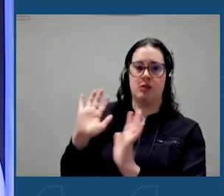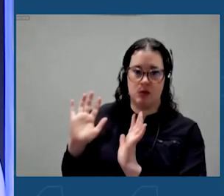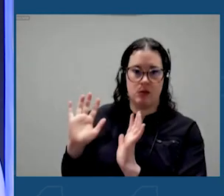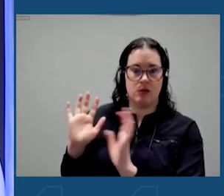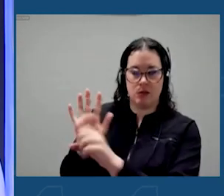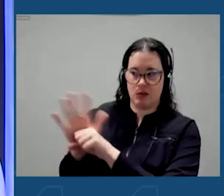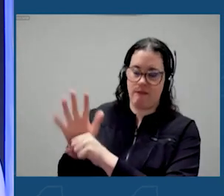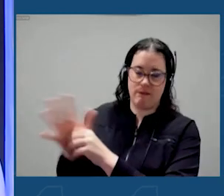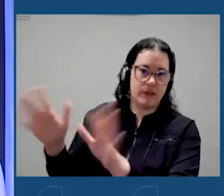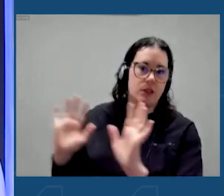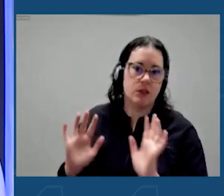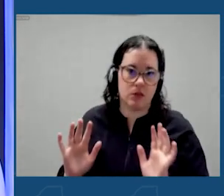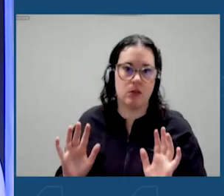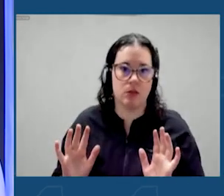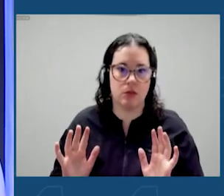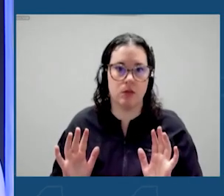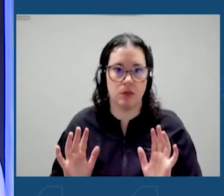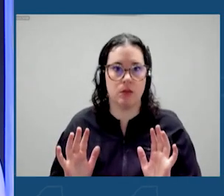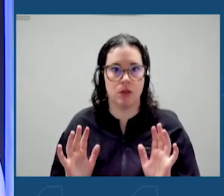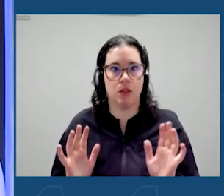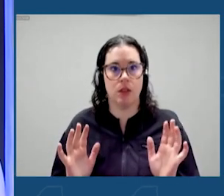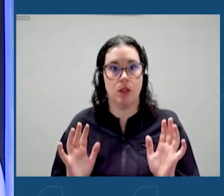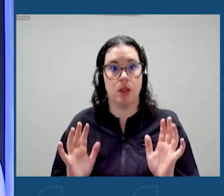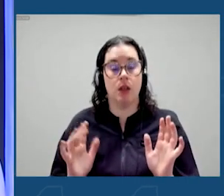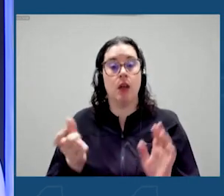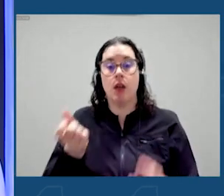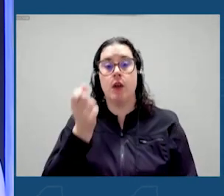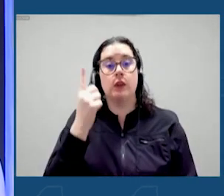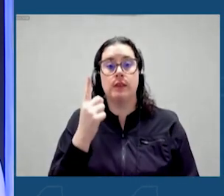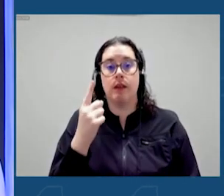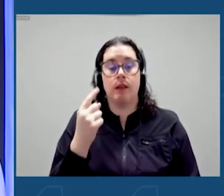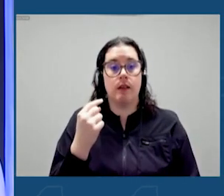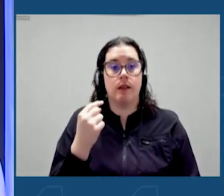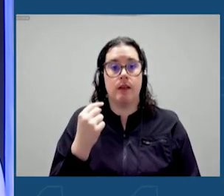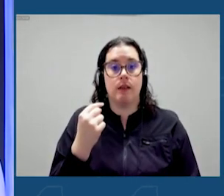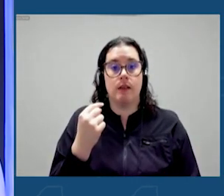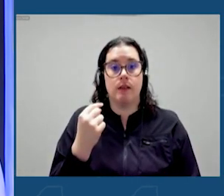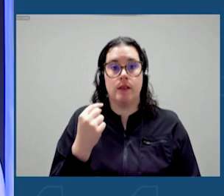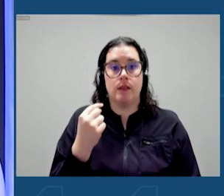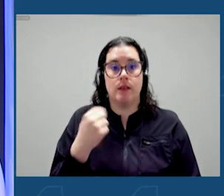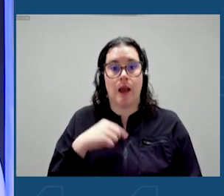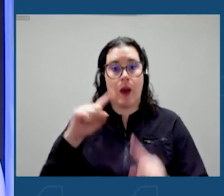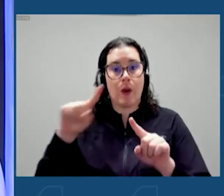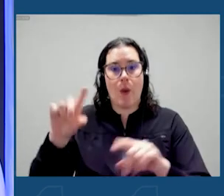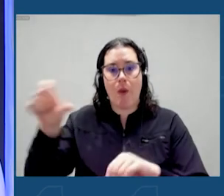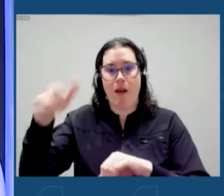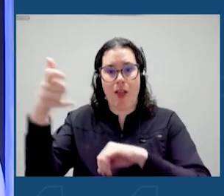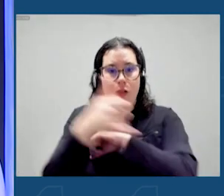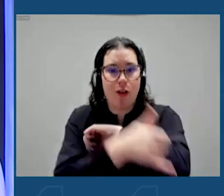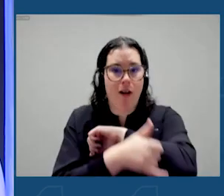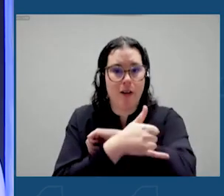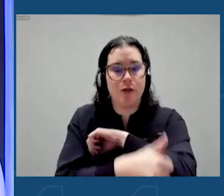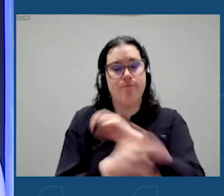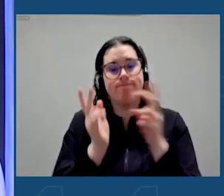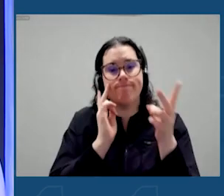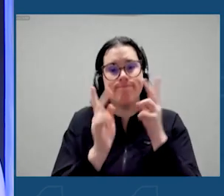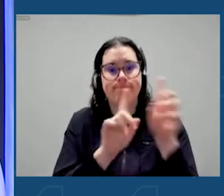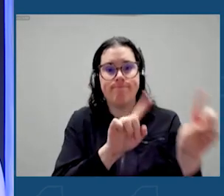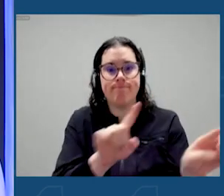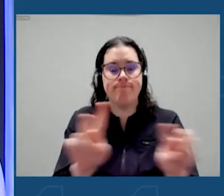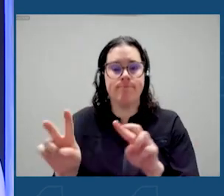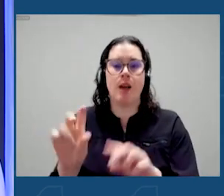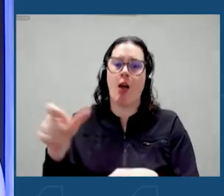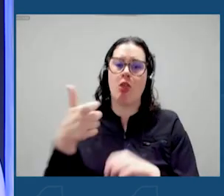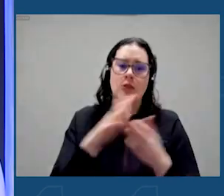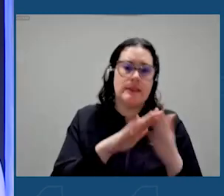enough. When I go to other countries and other